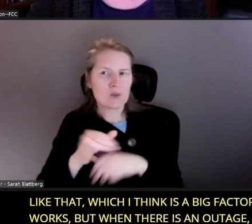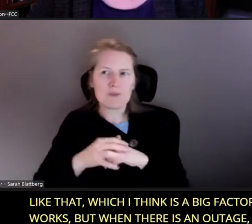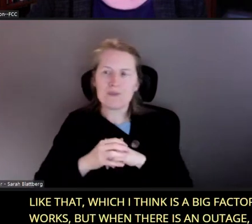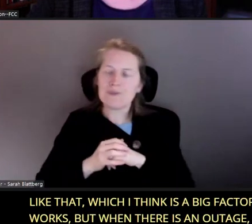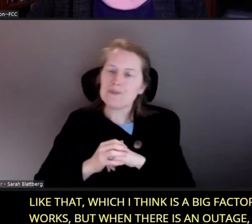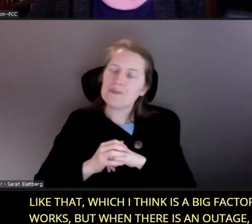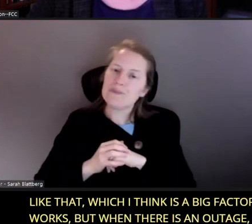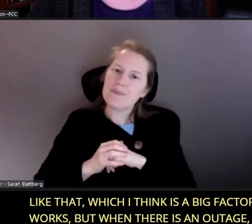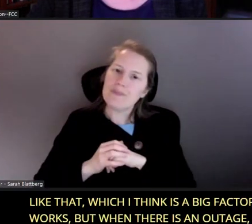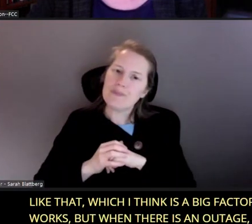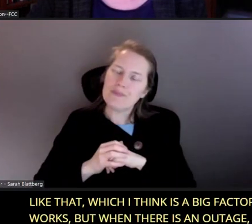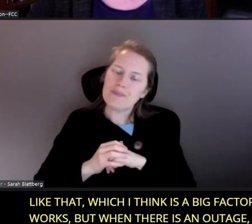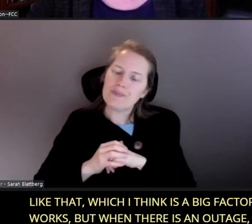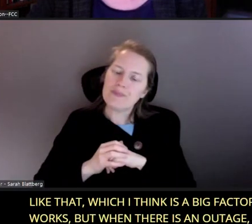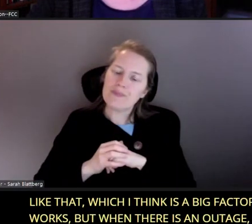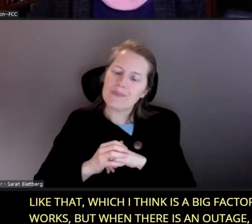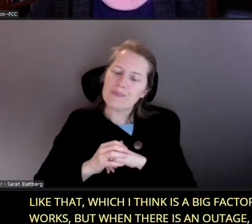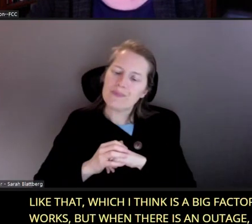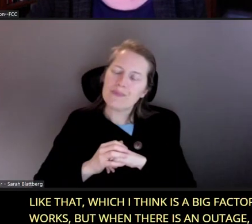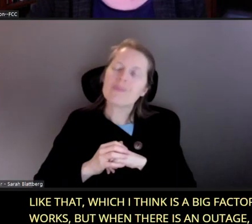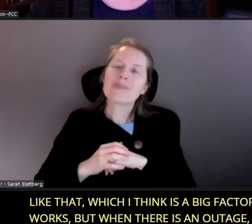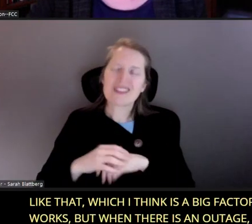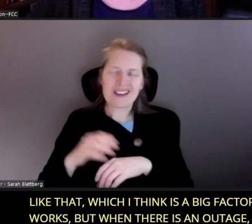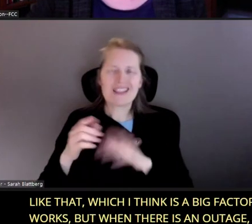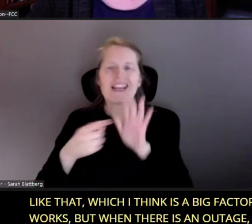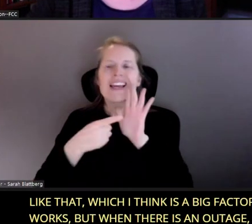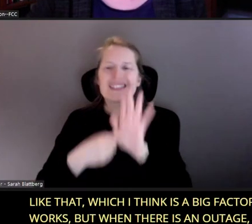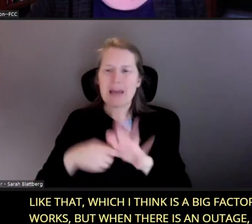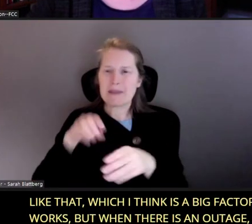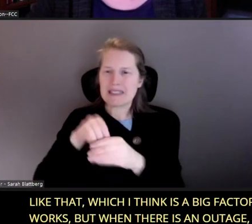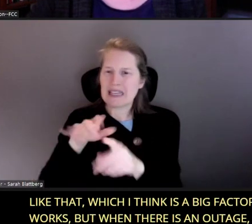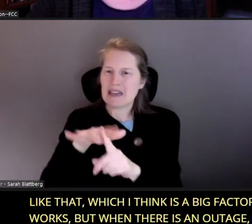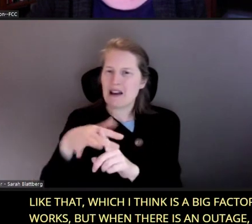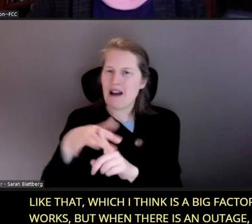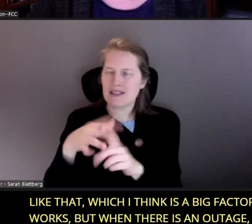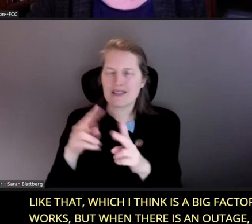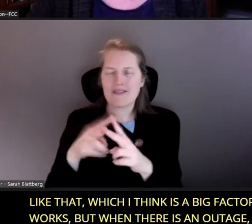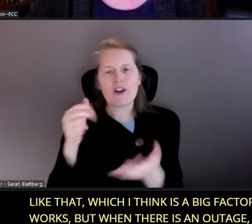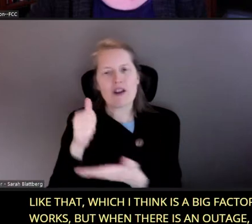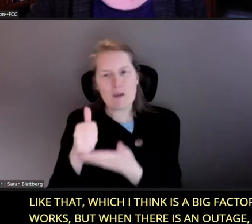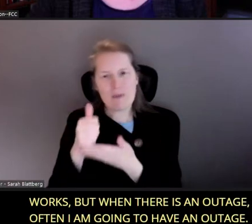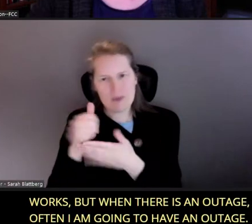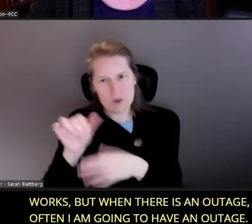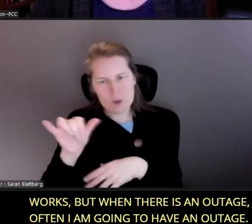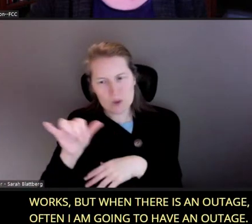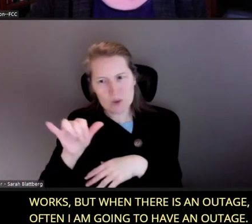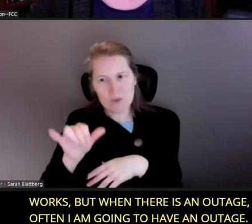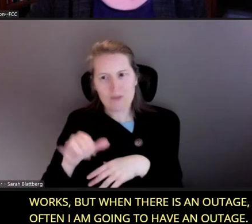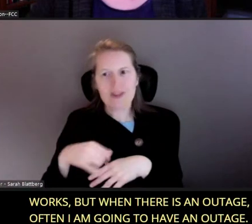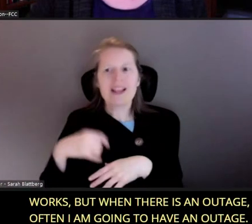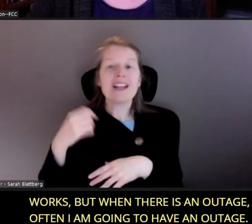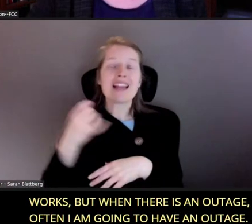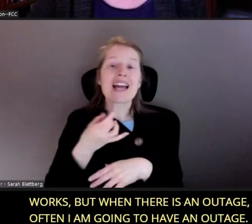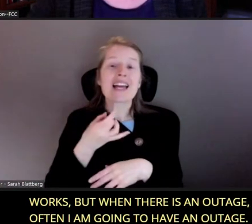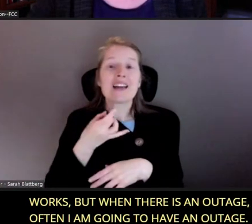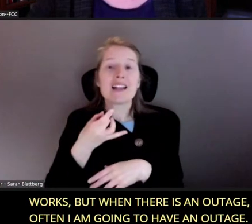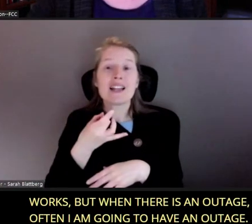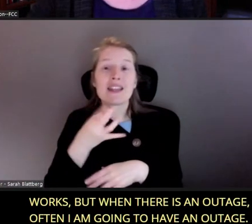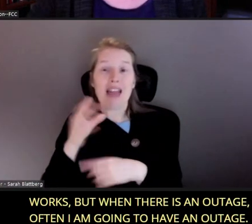mention that putting examples in context is helpful. I was thinking about the light bulb labels, lighting